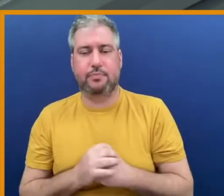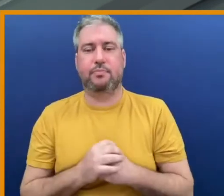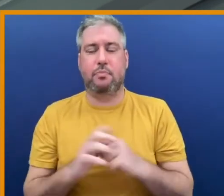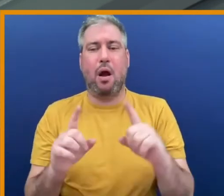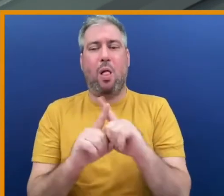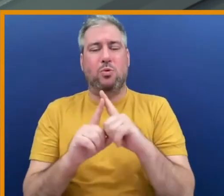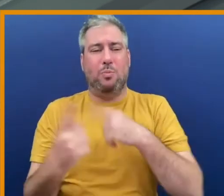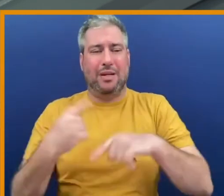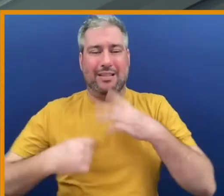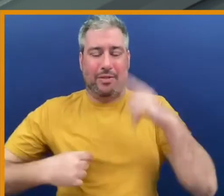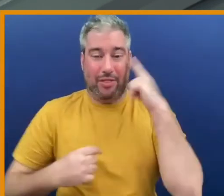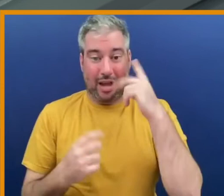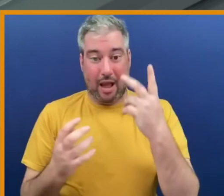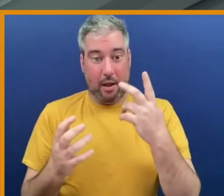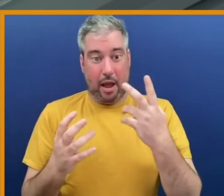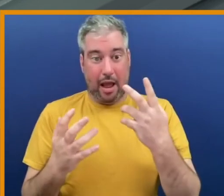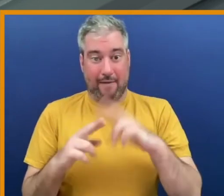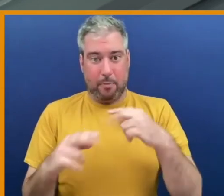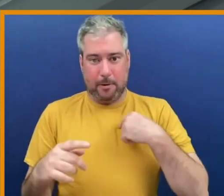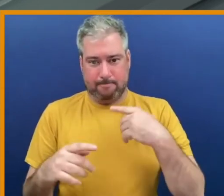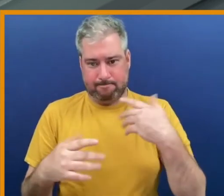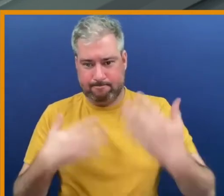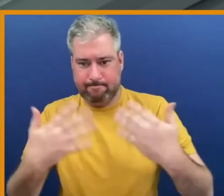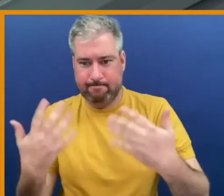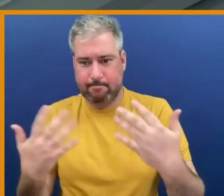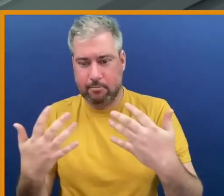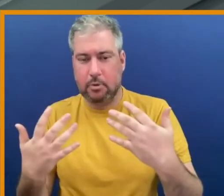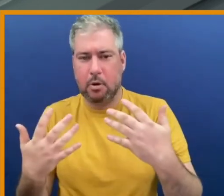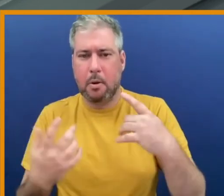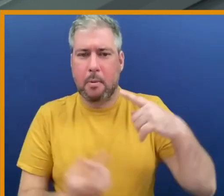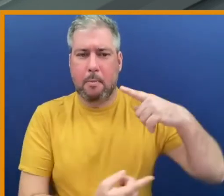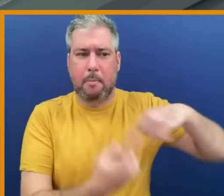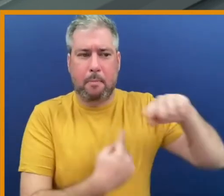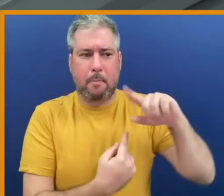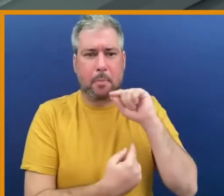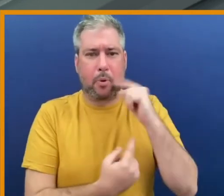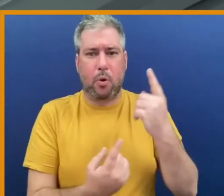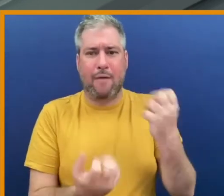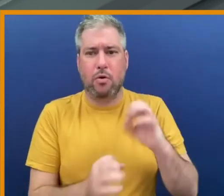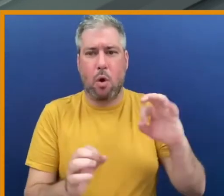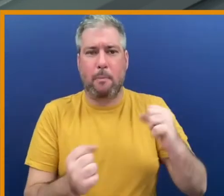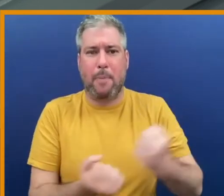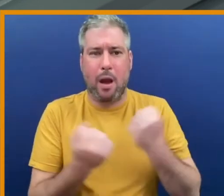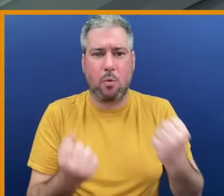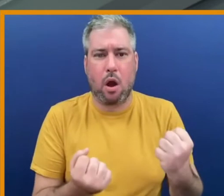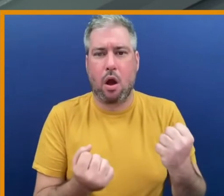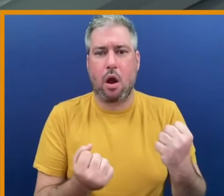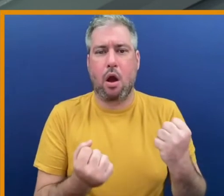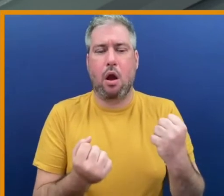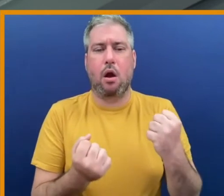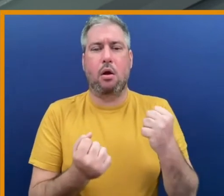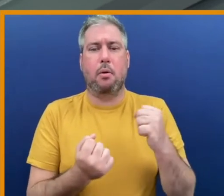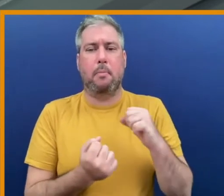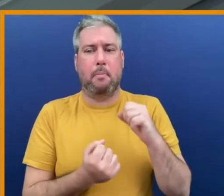comes from networks, from people's public presence, power that comes via the back rooms of Number